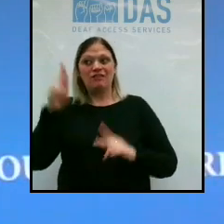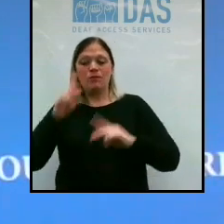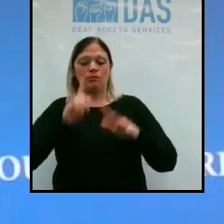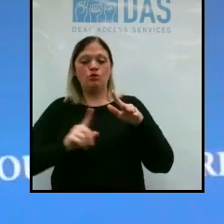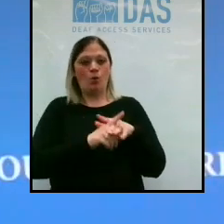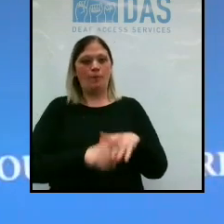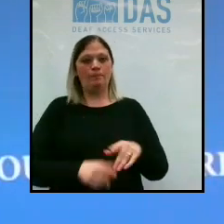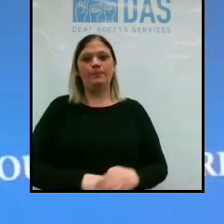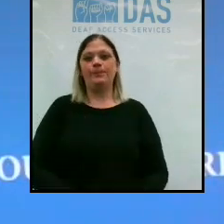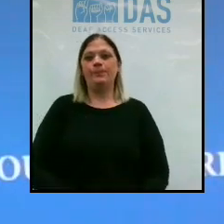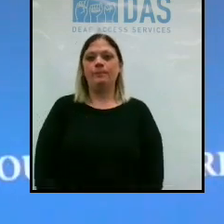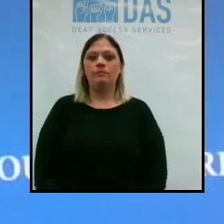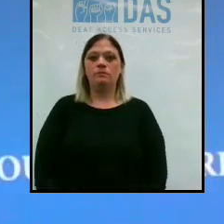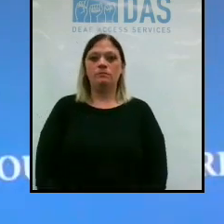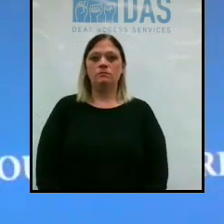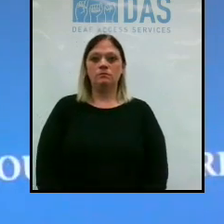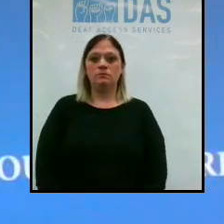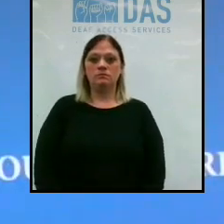test.